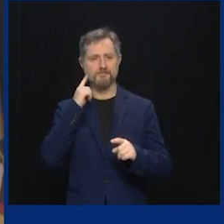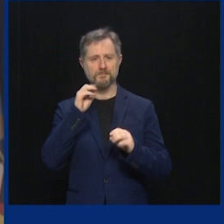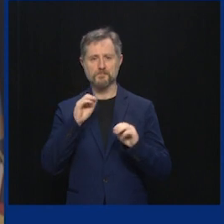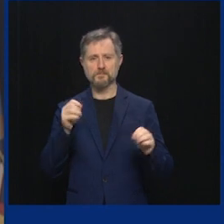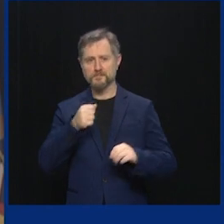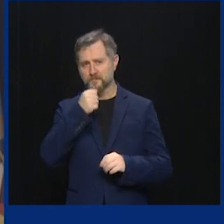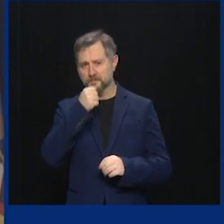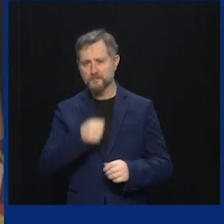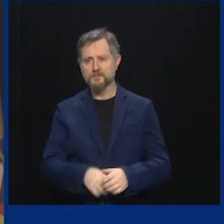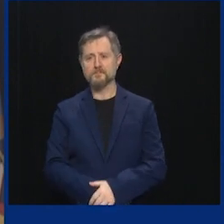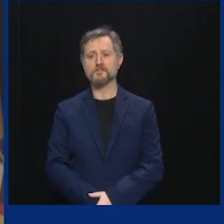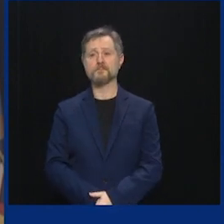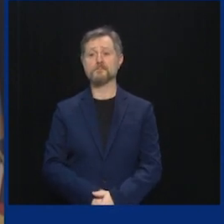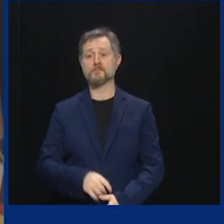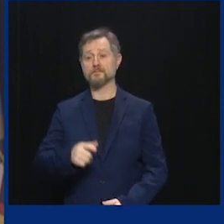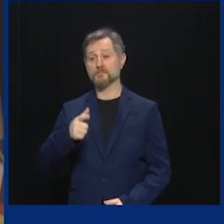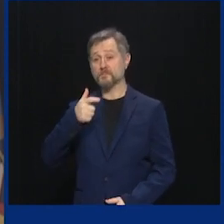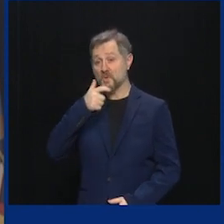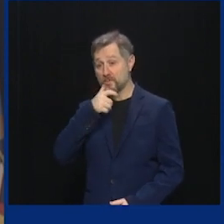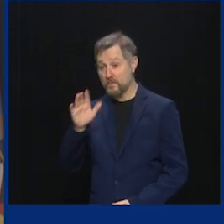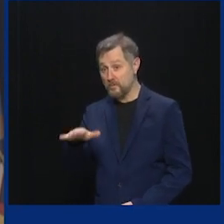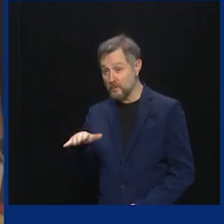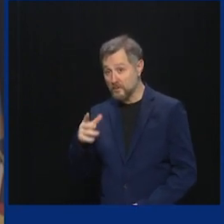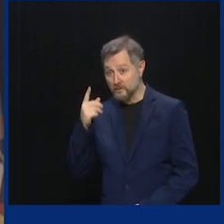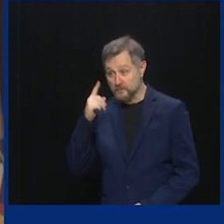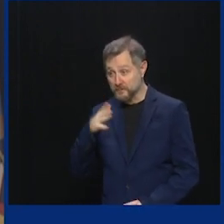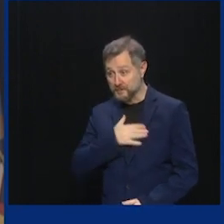Jimmy, go ahead and unmute your microphone, Jimmy.